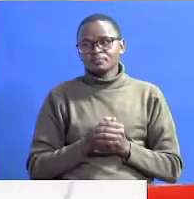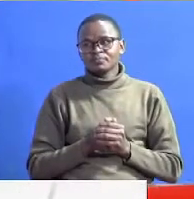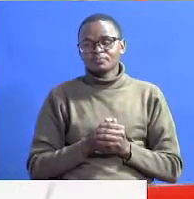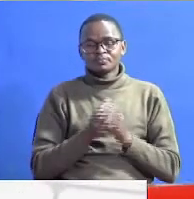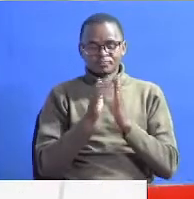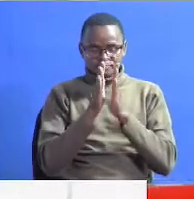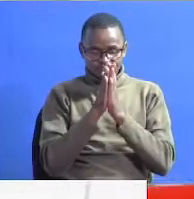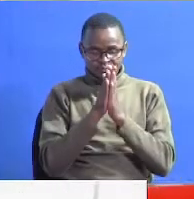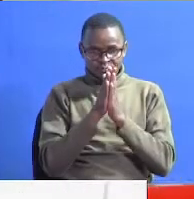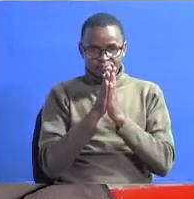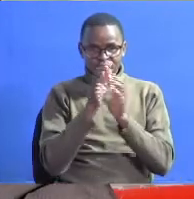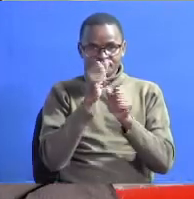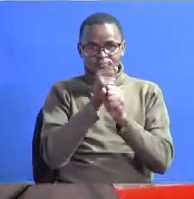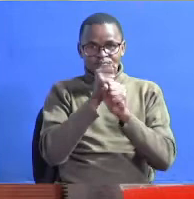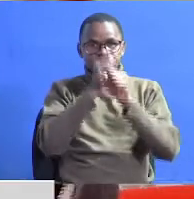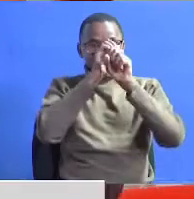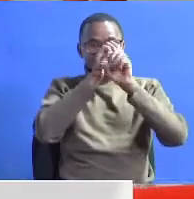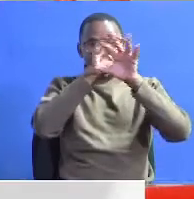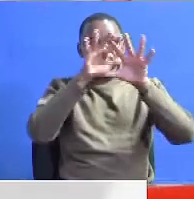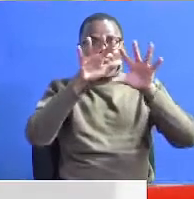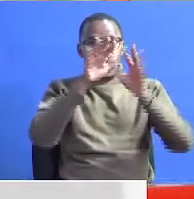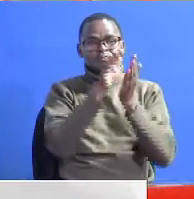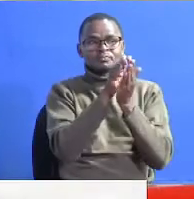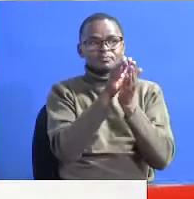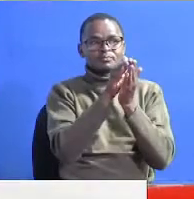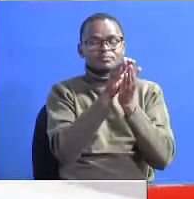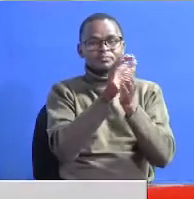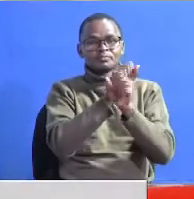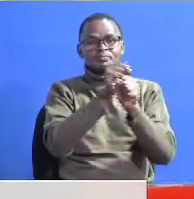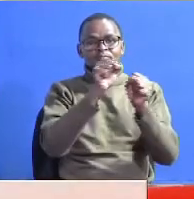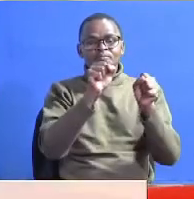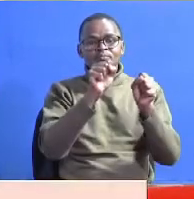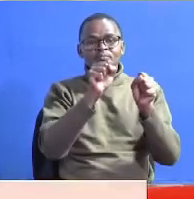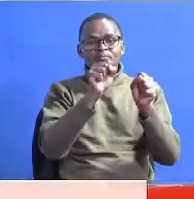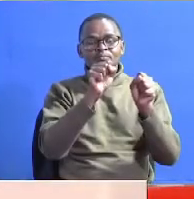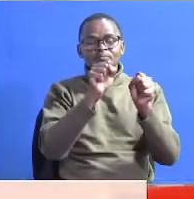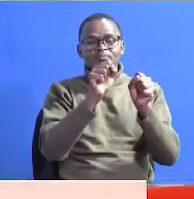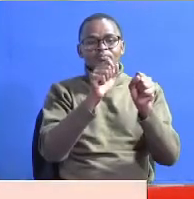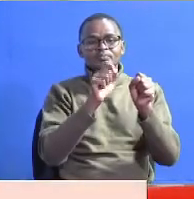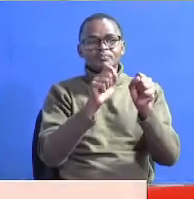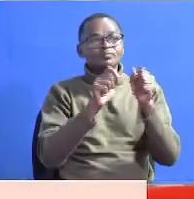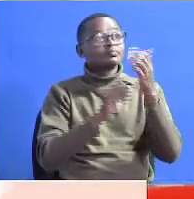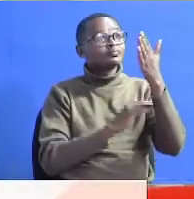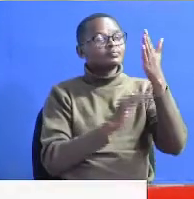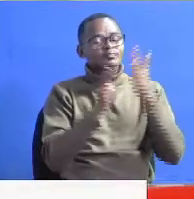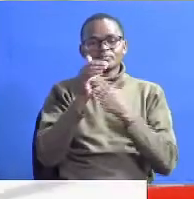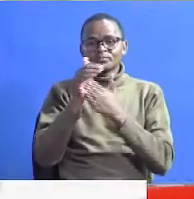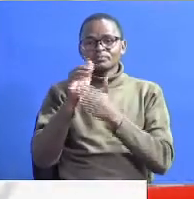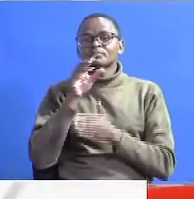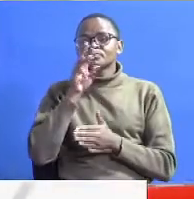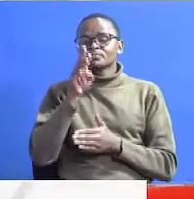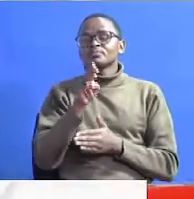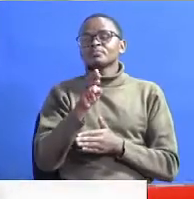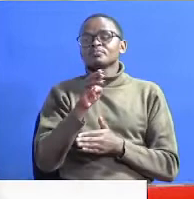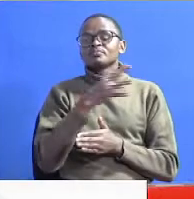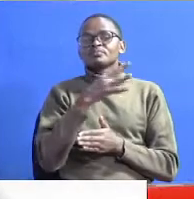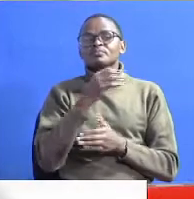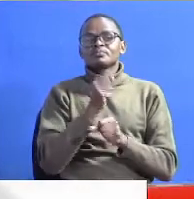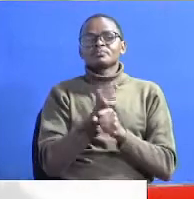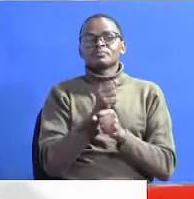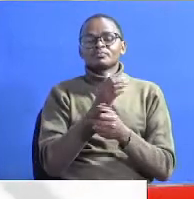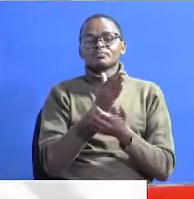prayers works miracles. He's a prayerful president. Okay. So God will lead him, and he will